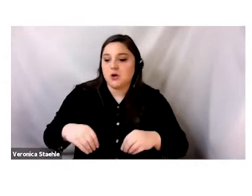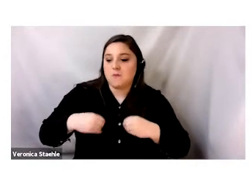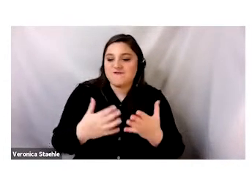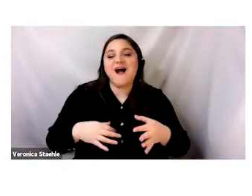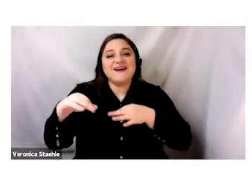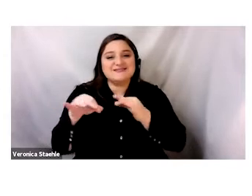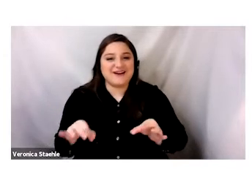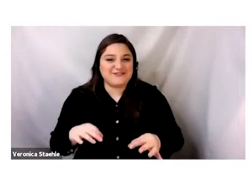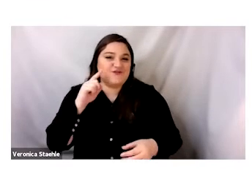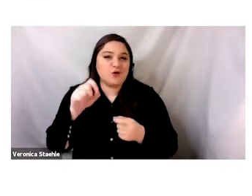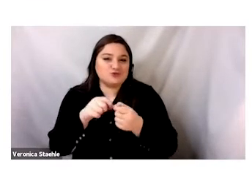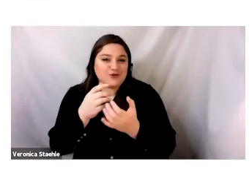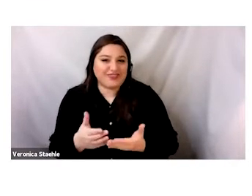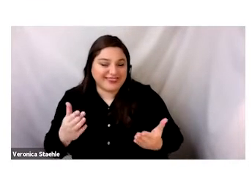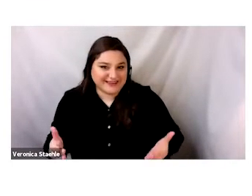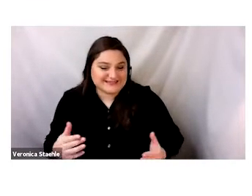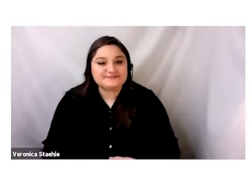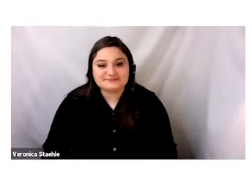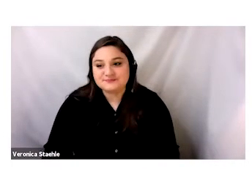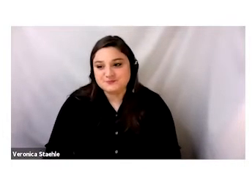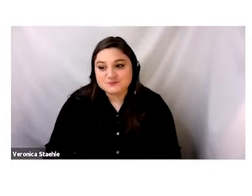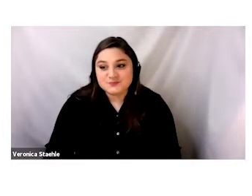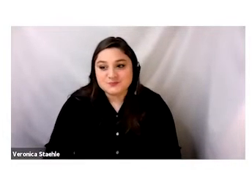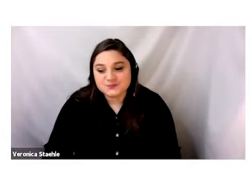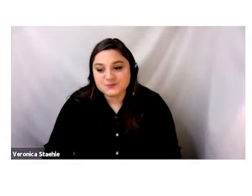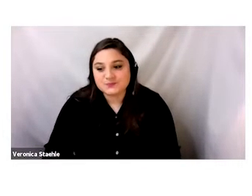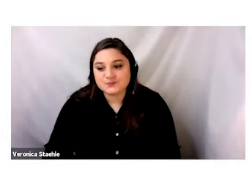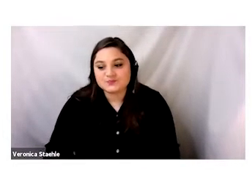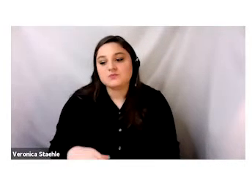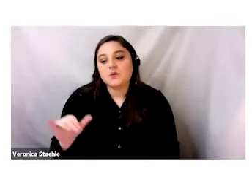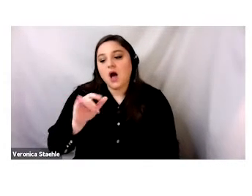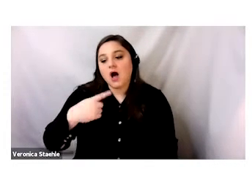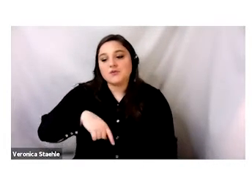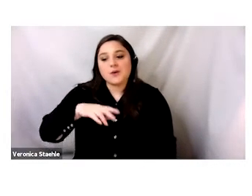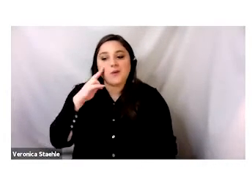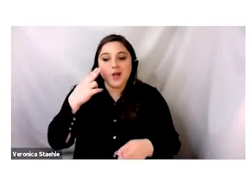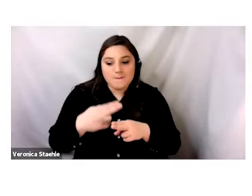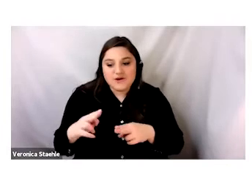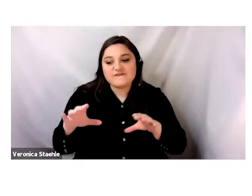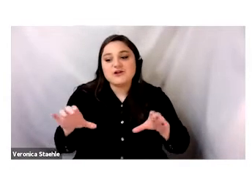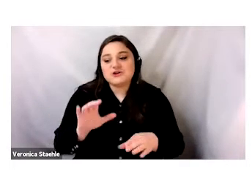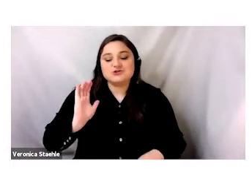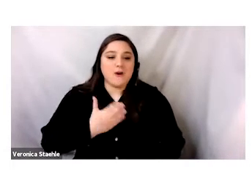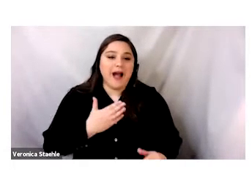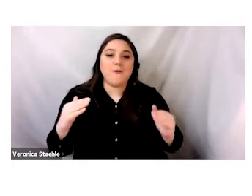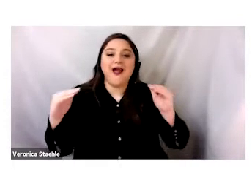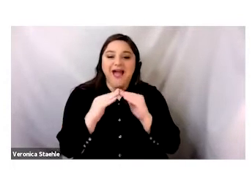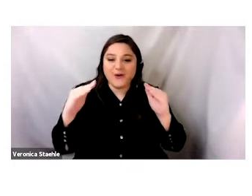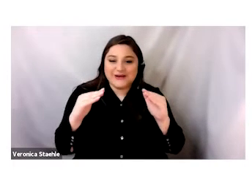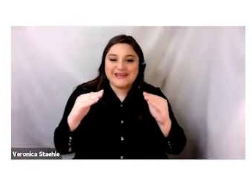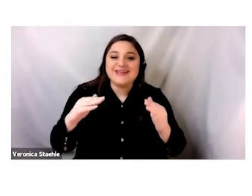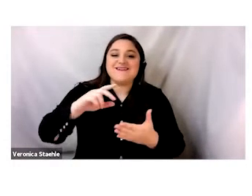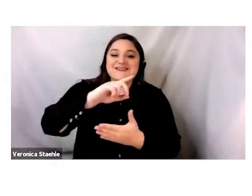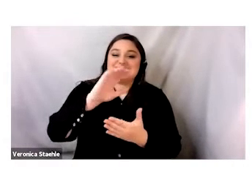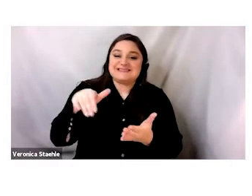language setting is key. We will briefly go over our introduction to equity-centered community design framework. I will note